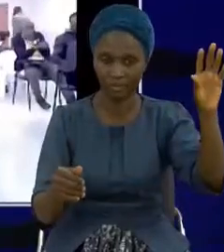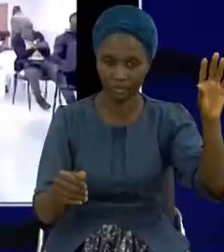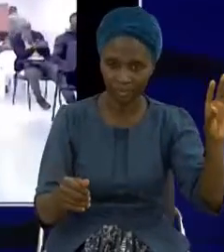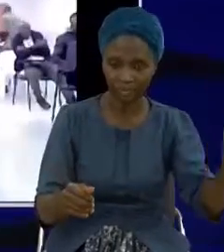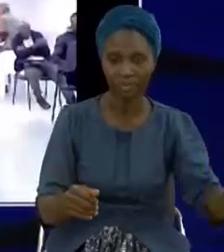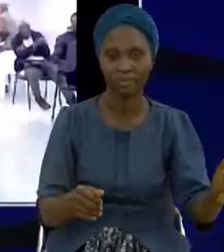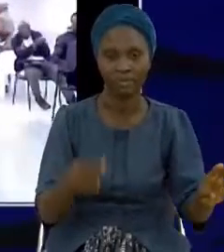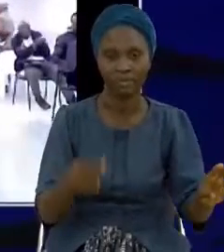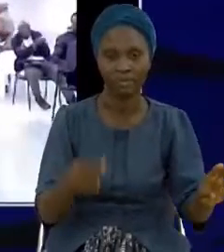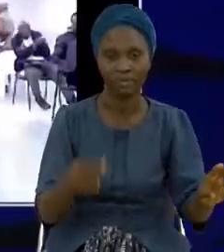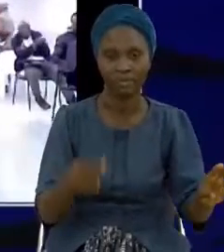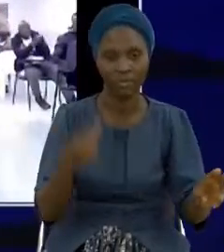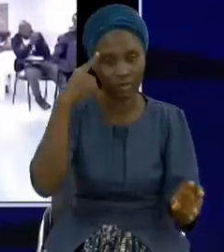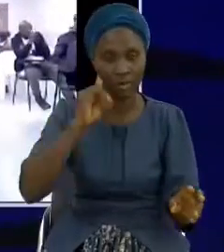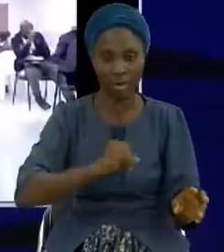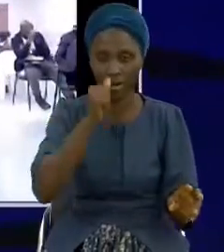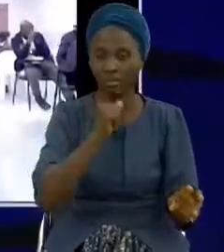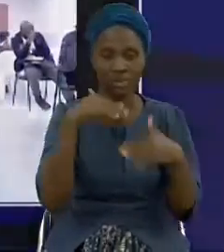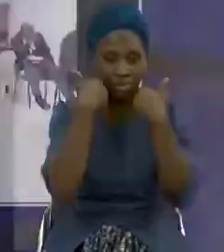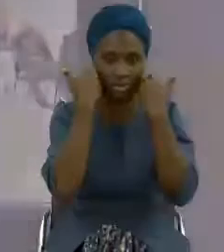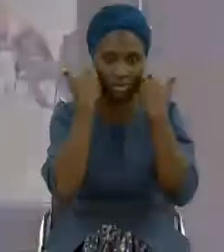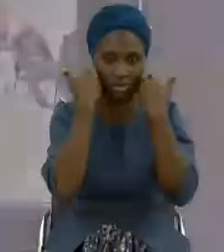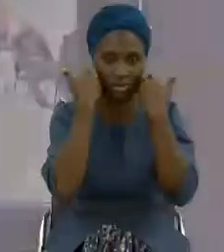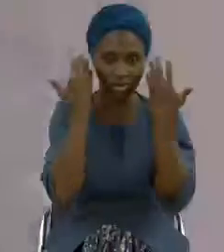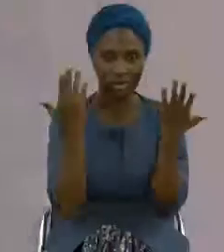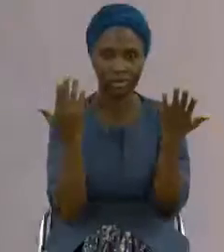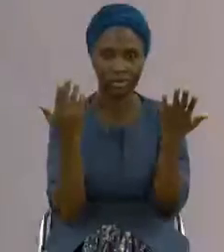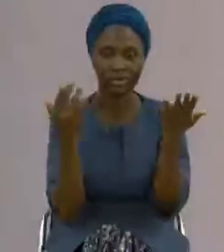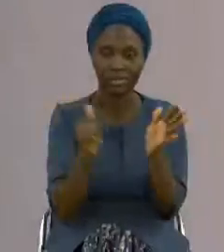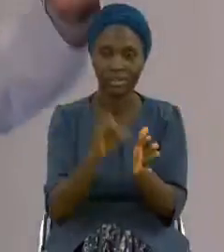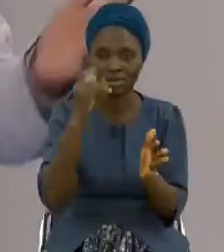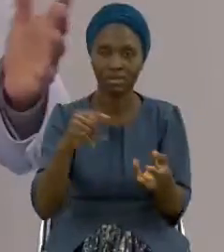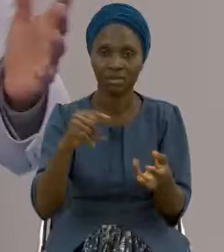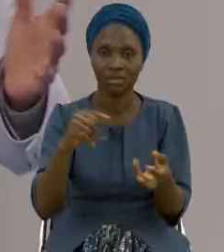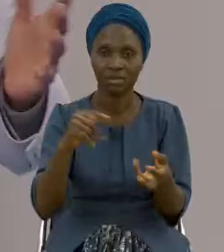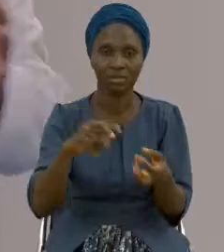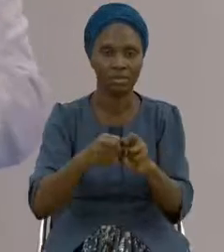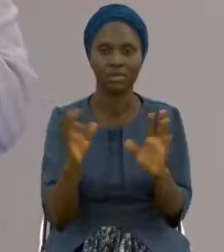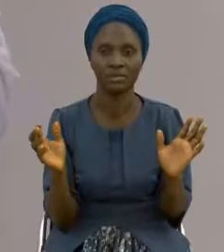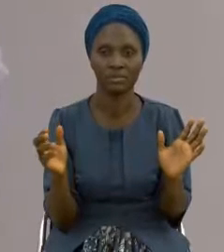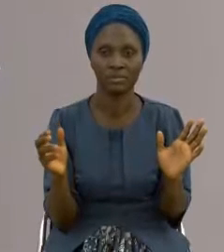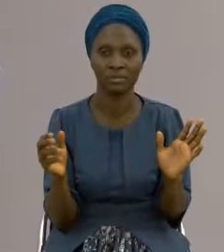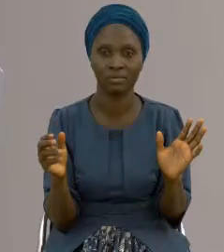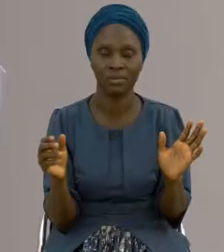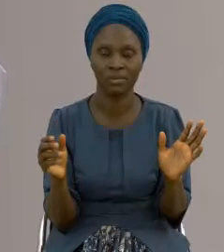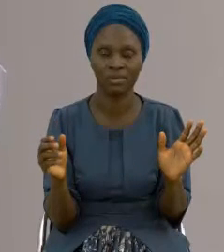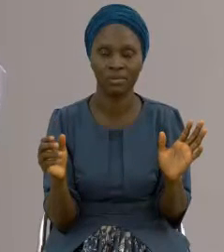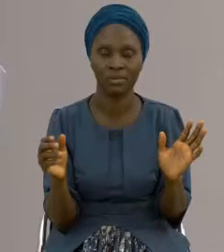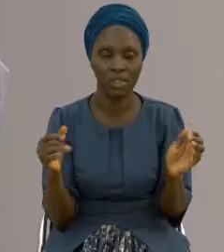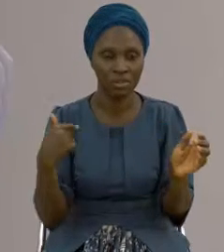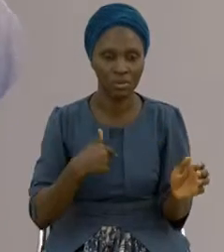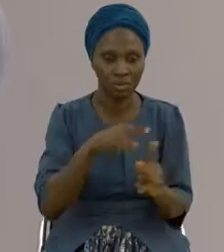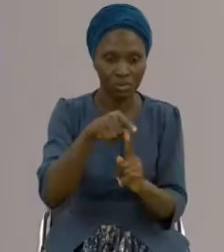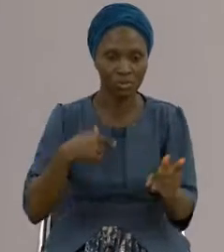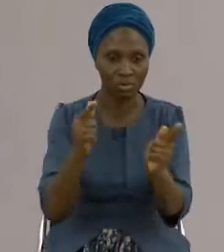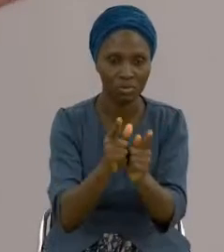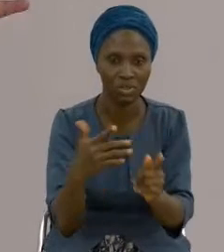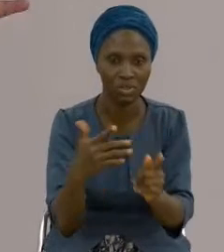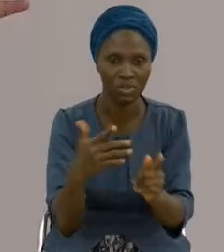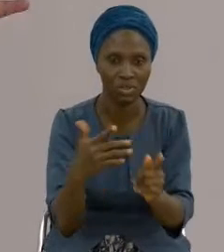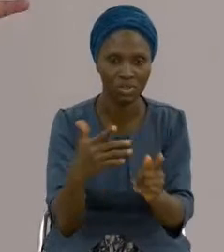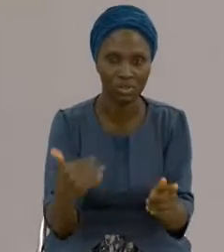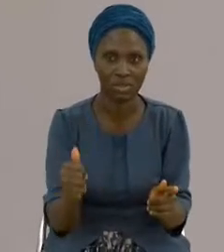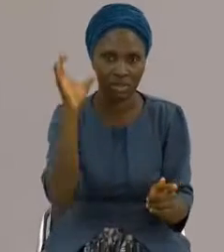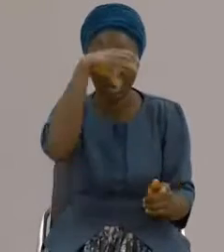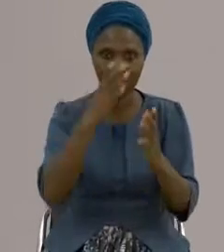That's the problem. We meet a stranger, we can talk about every other thing, about